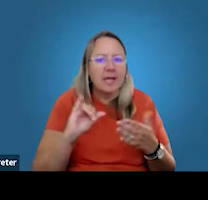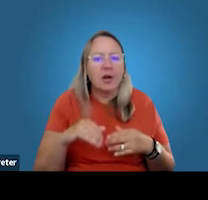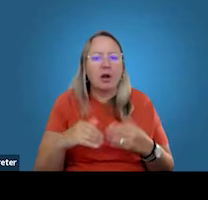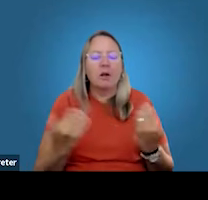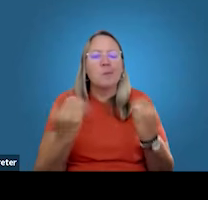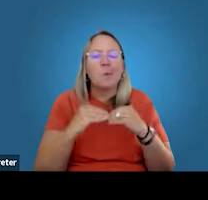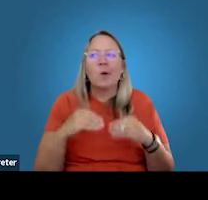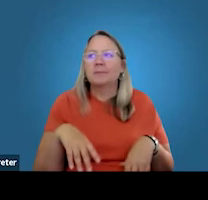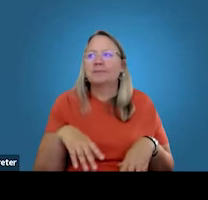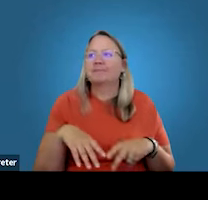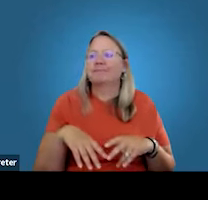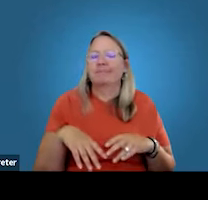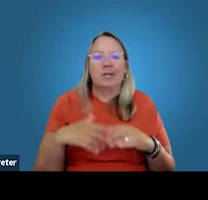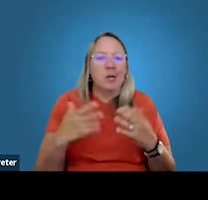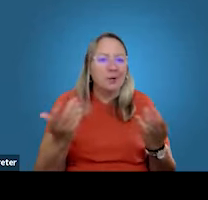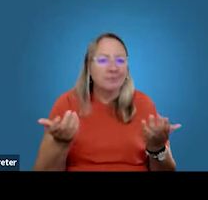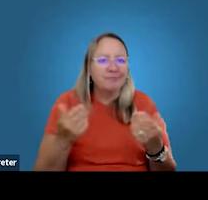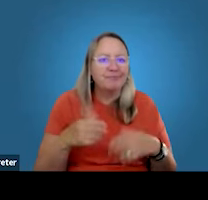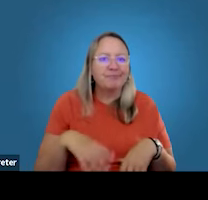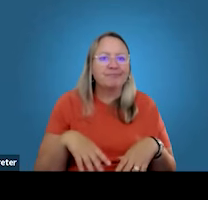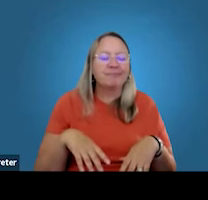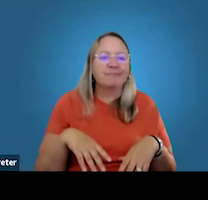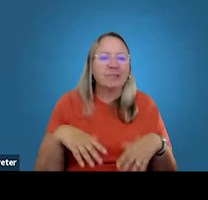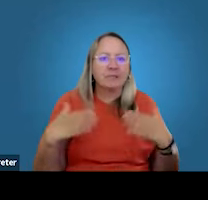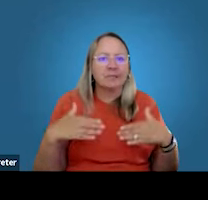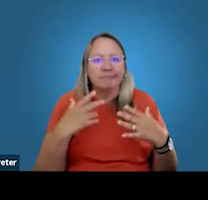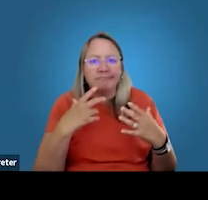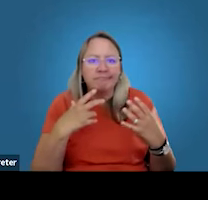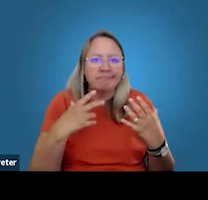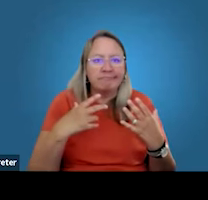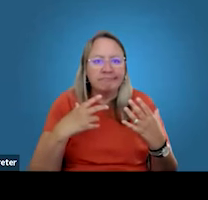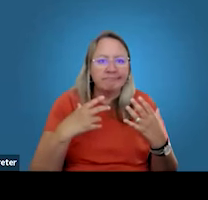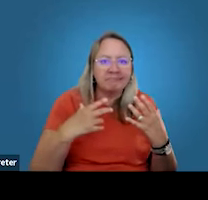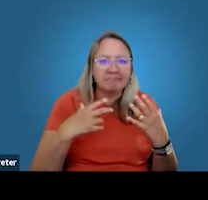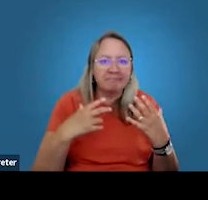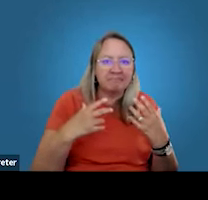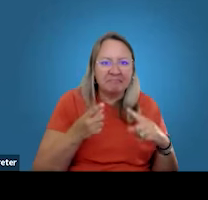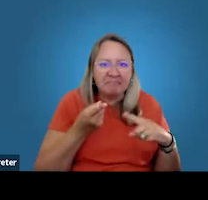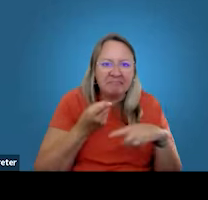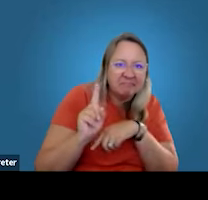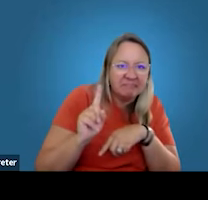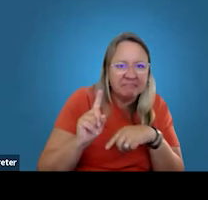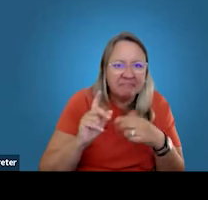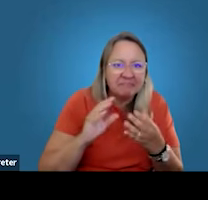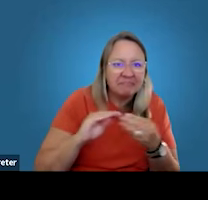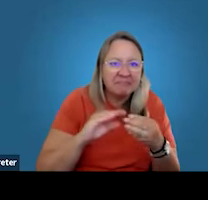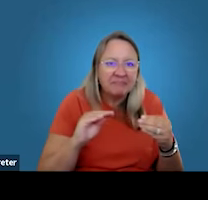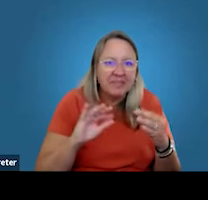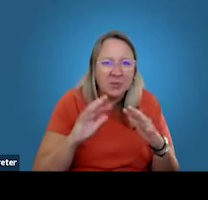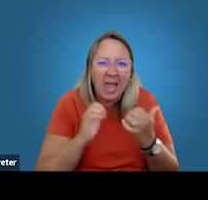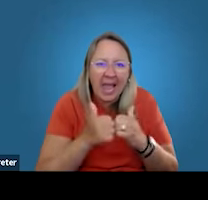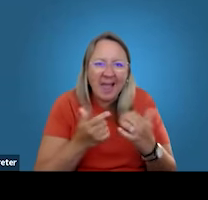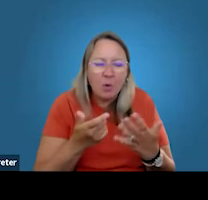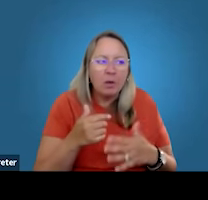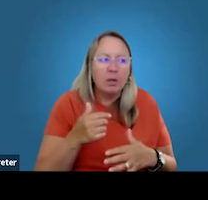much more provocative. You're going to really push the boundaries when it comes to your narrative. So have a think now.